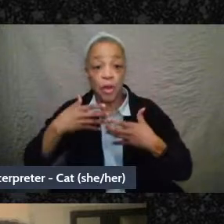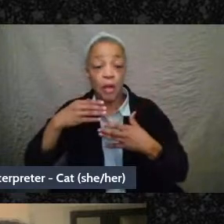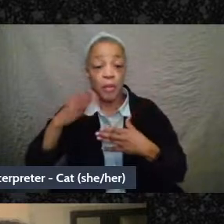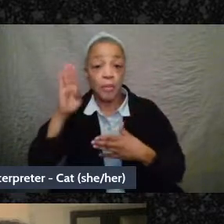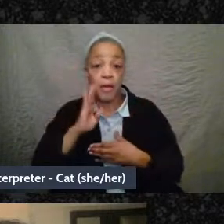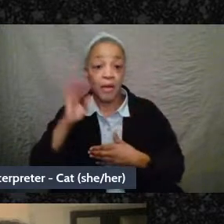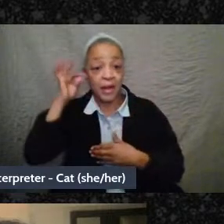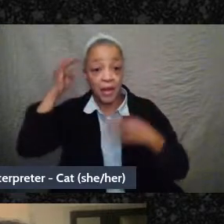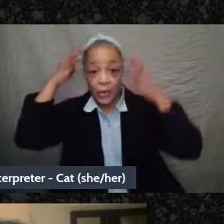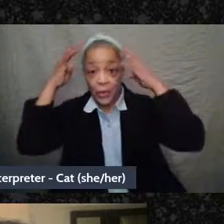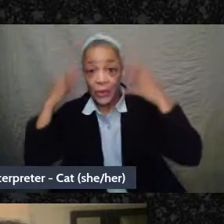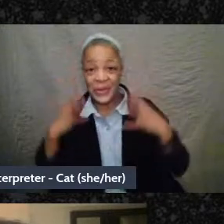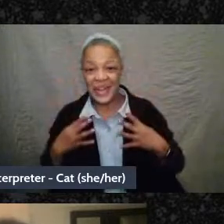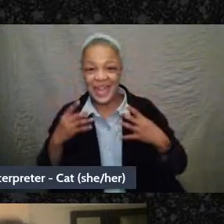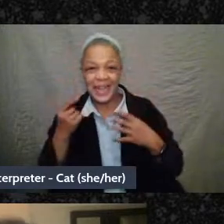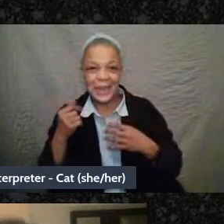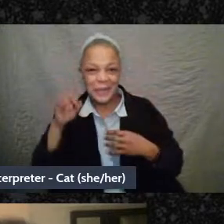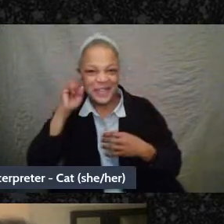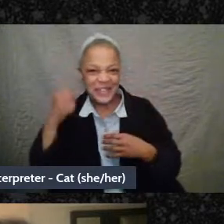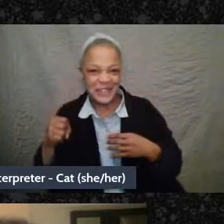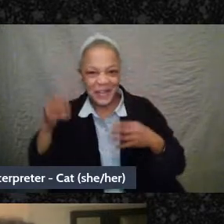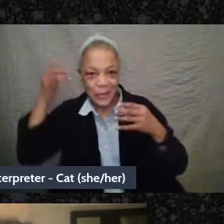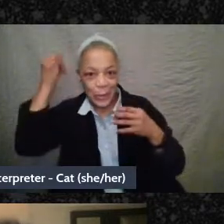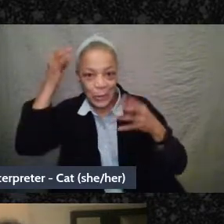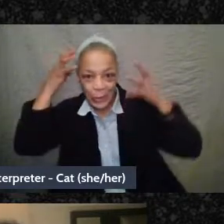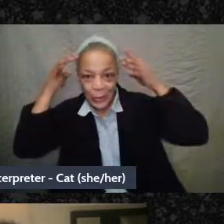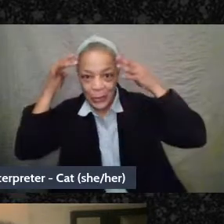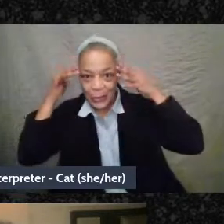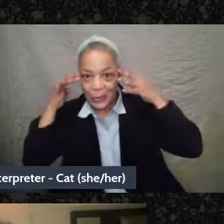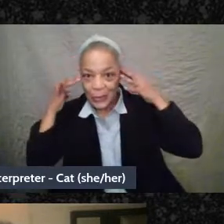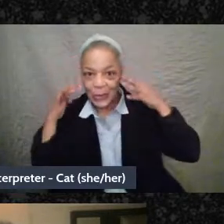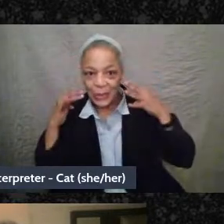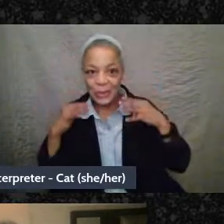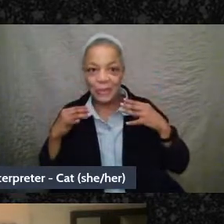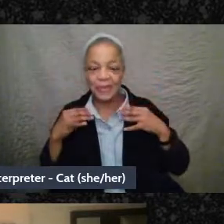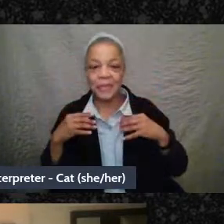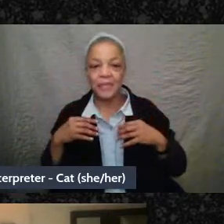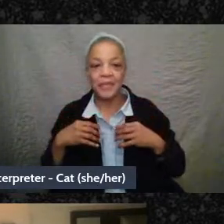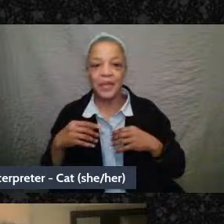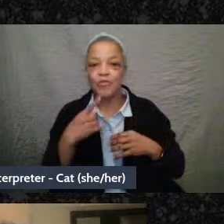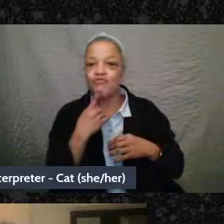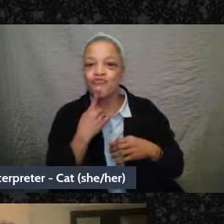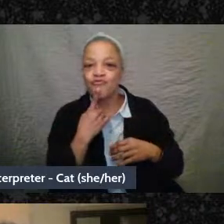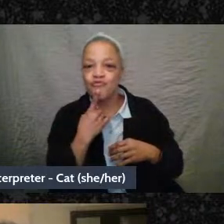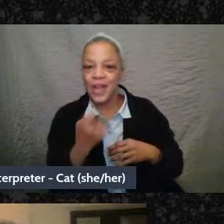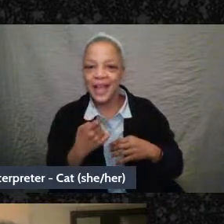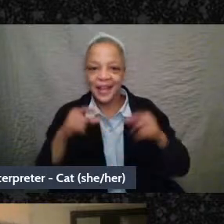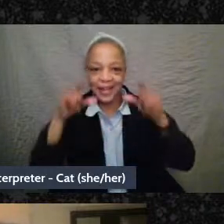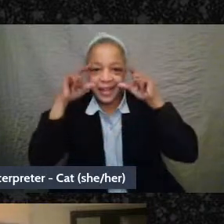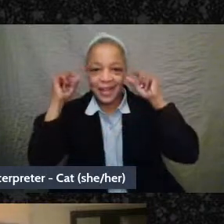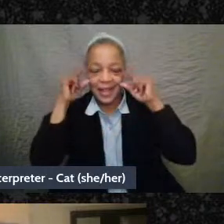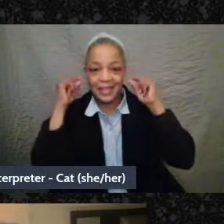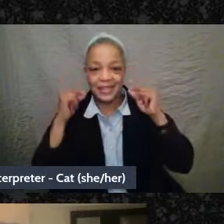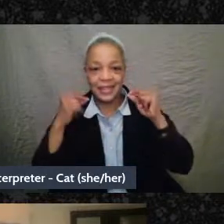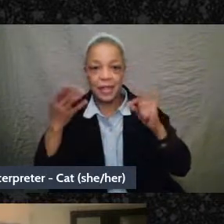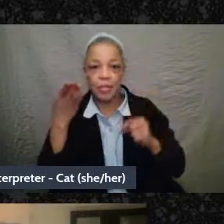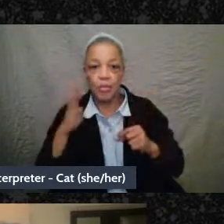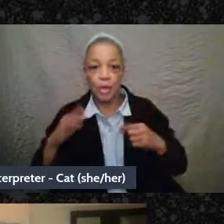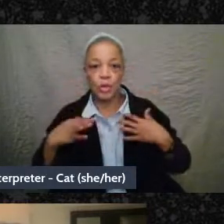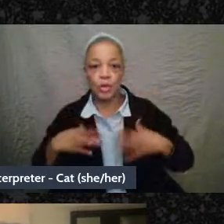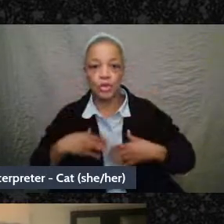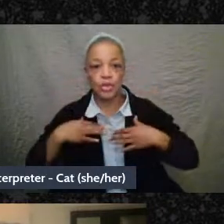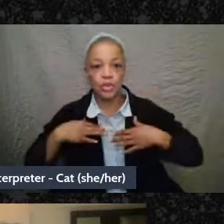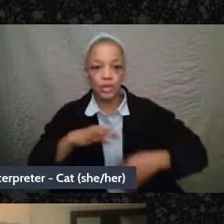and silver after these past 2 years. I'm wearing bright red glasses, a dark blue short sleeve